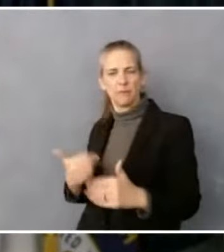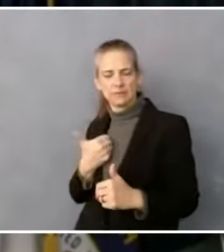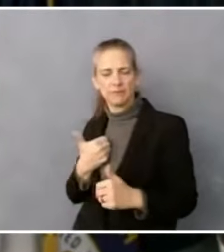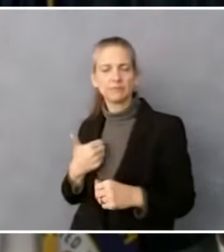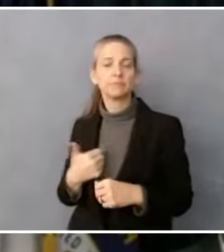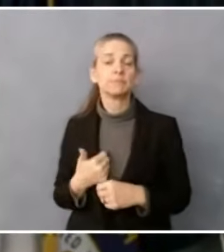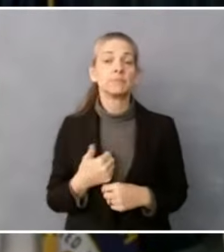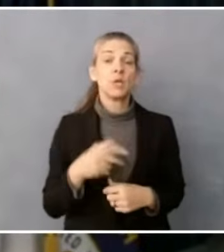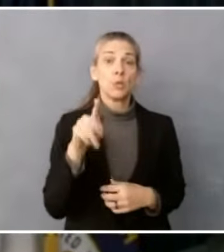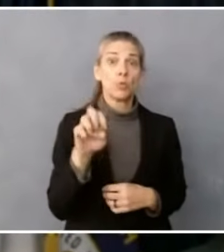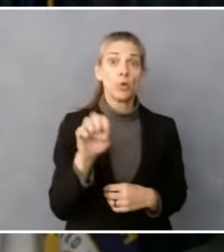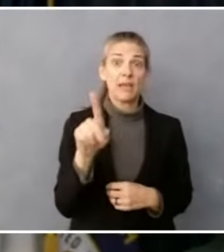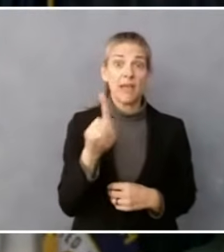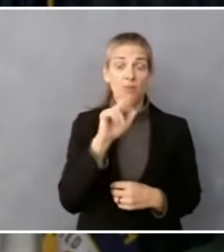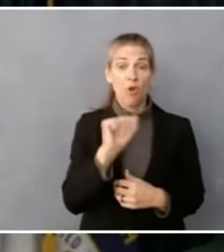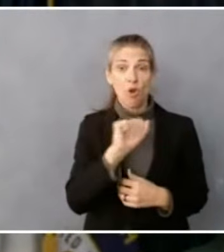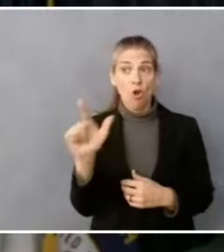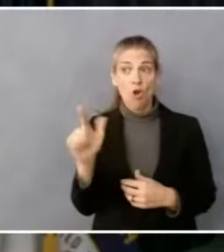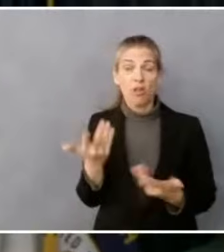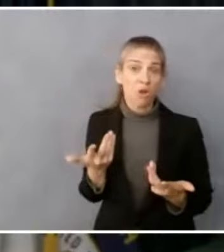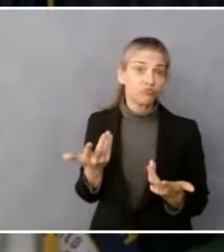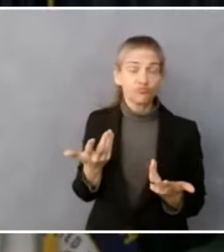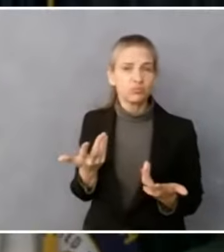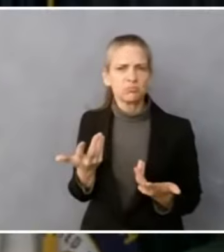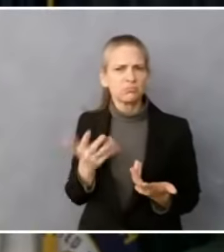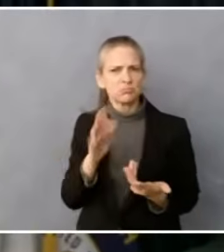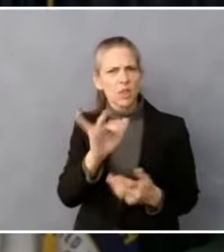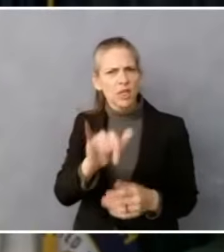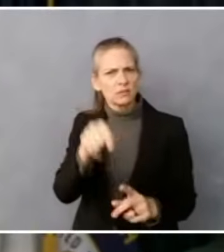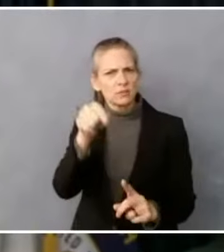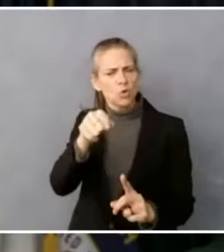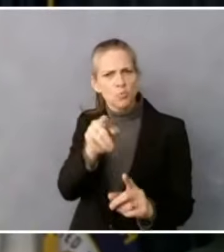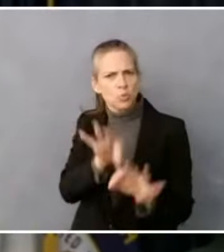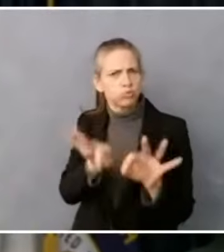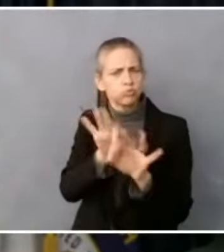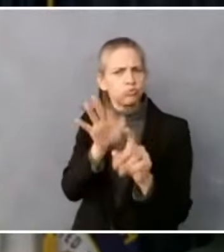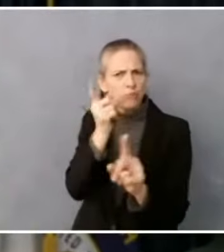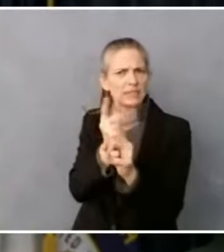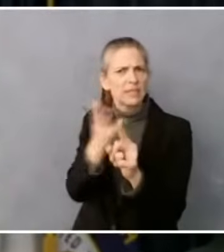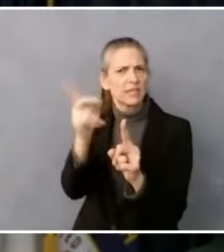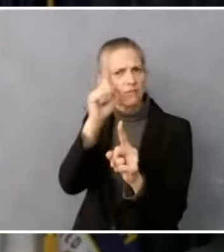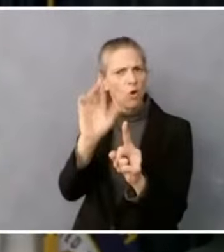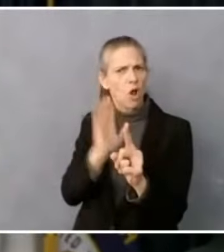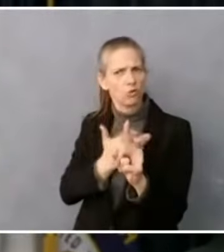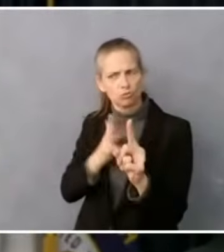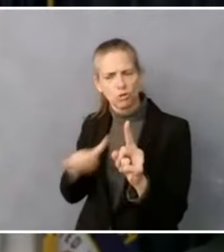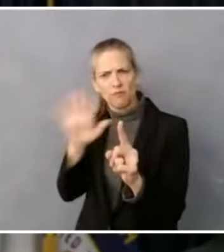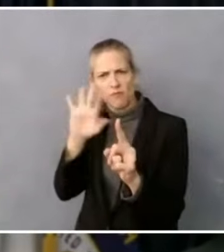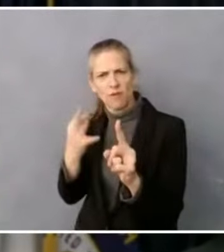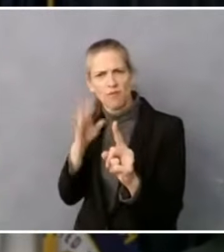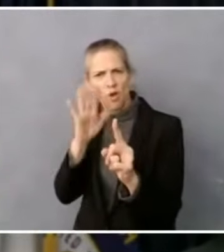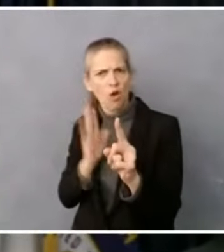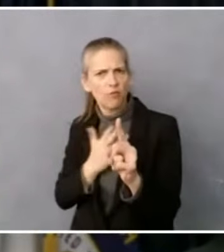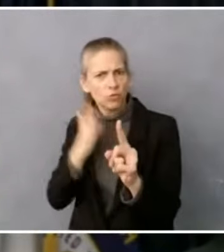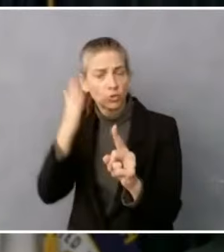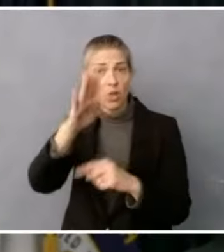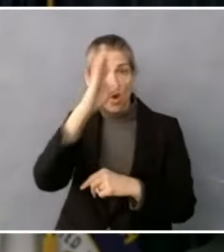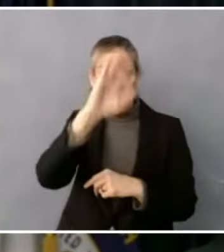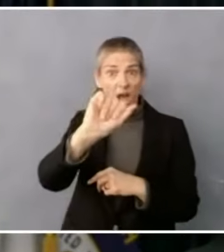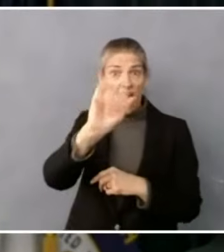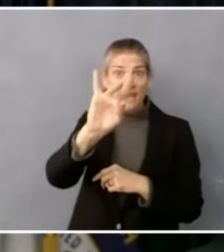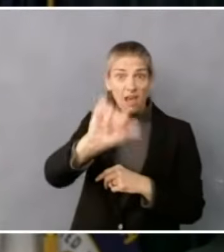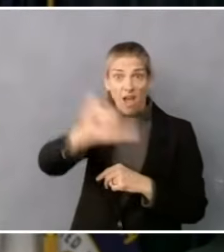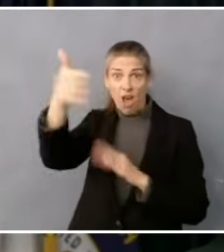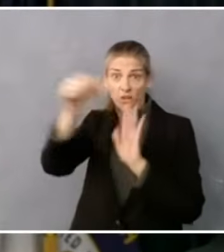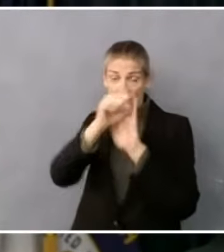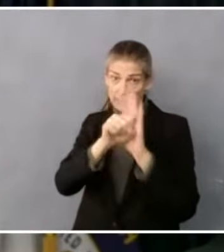thing to do for our kids, for our families, our businesses, and our futures. 18 other states, including Alabama,